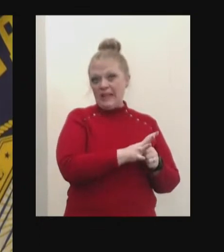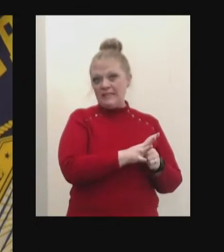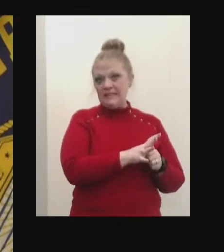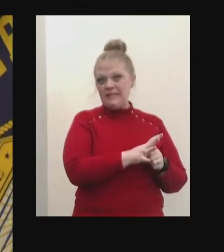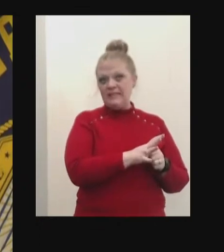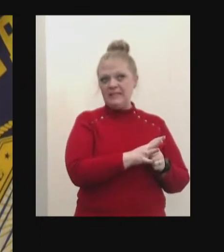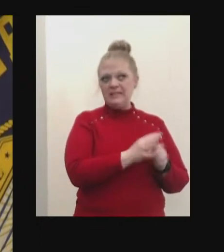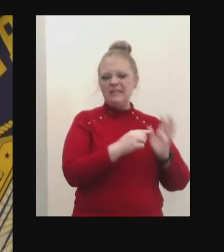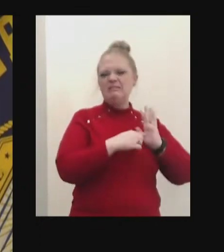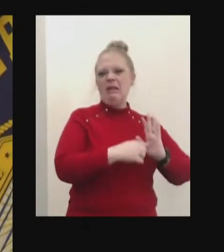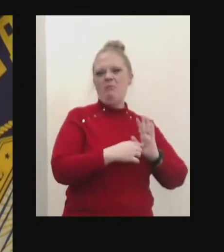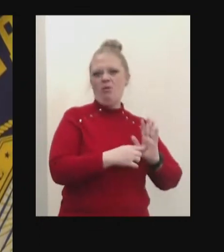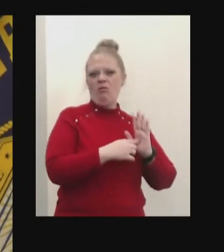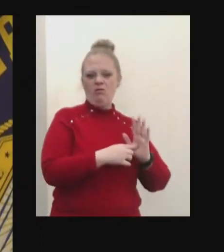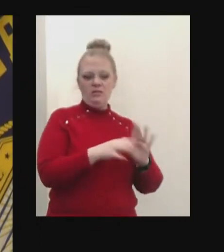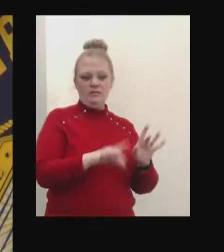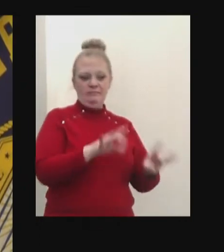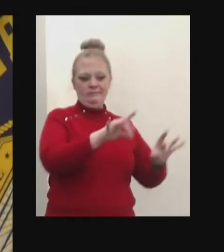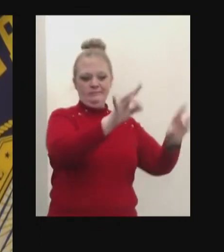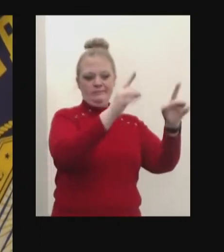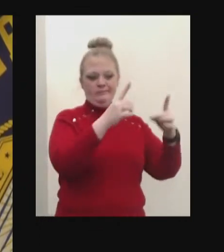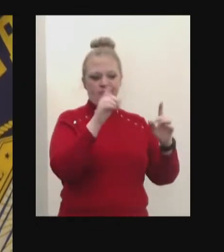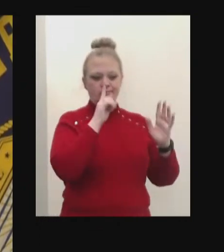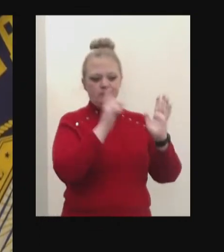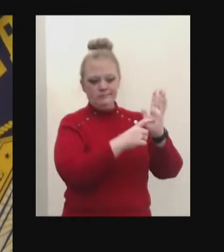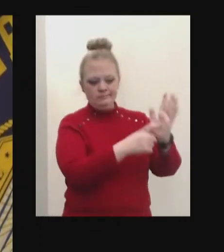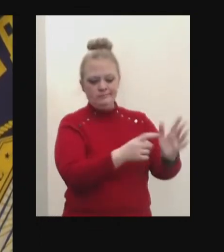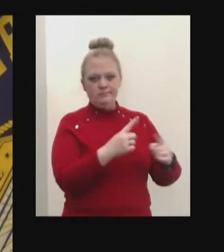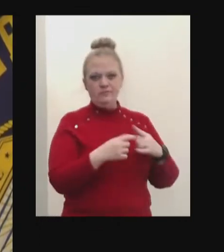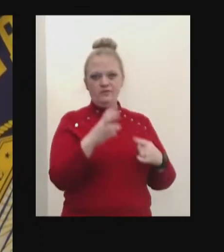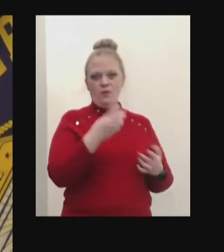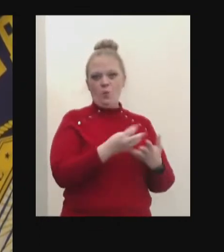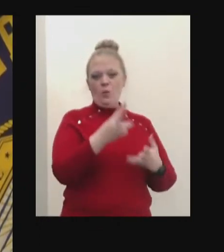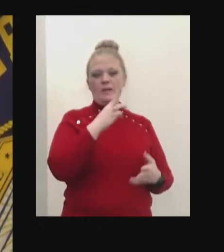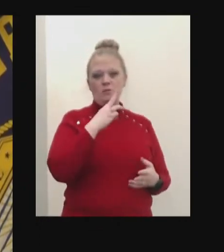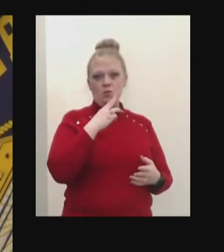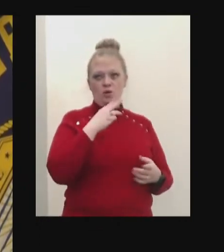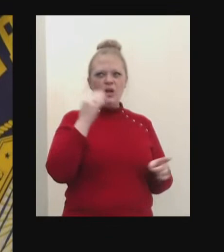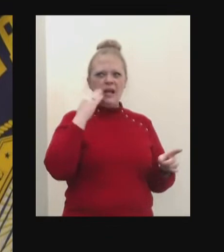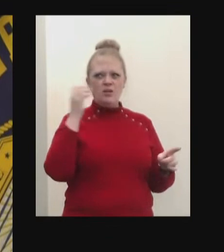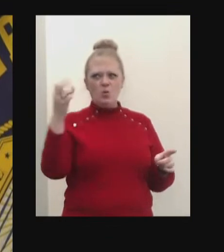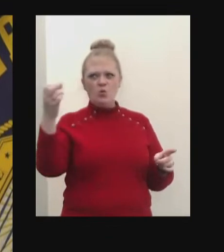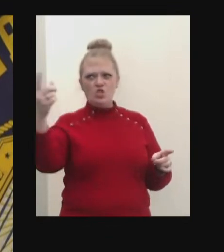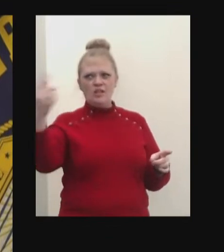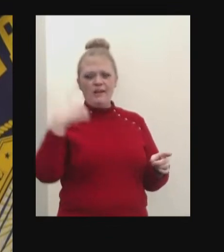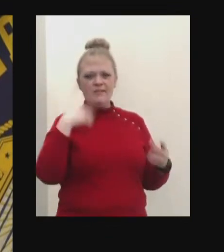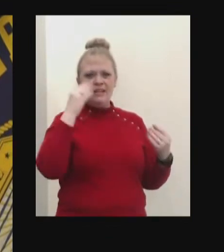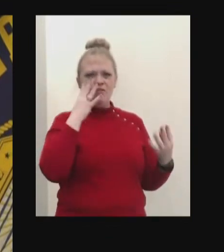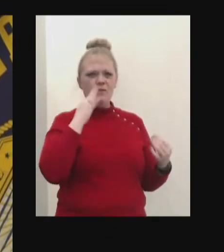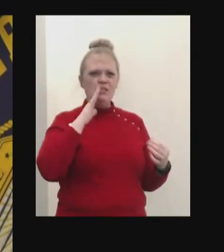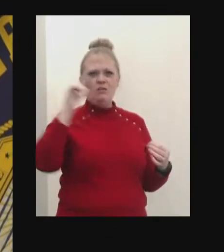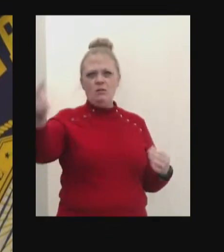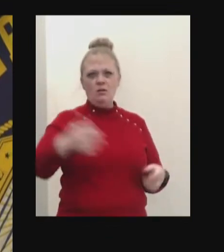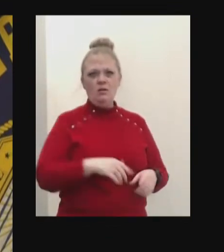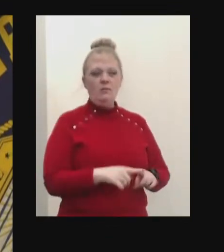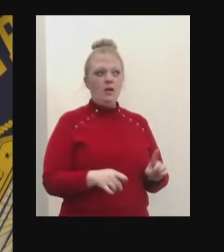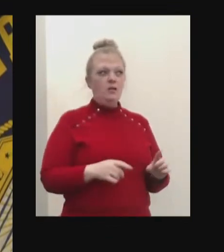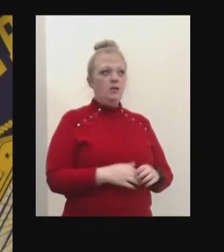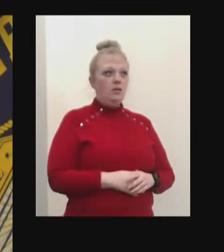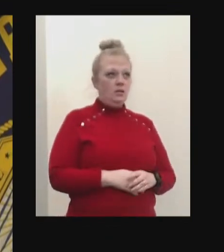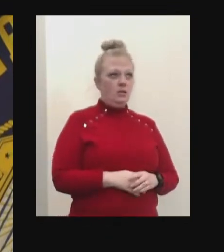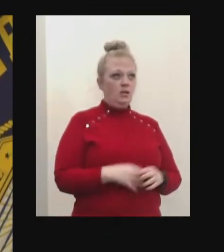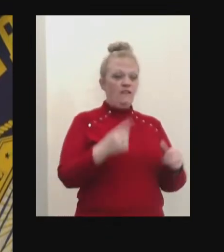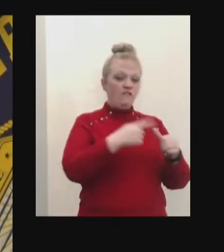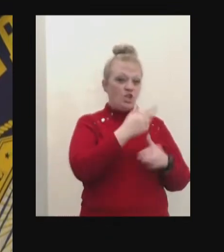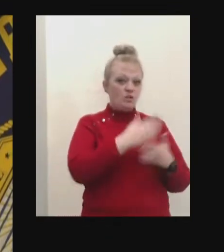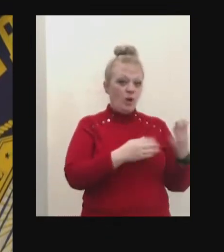it's picking up from the wastewater treatment. I know Dr. Burstein has some information on that, and I'll turn it over to her. But in regards to the first part of your question, the answer